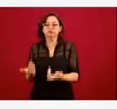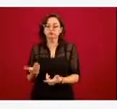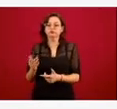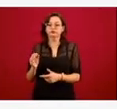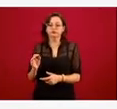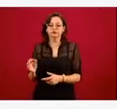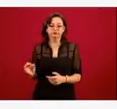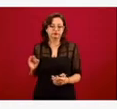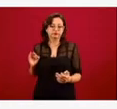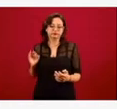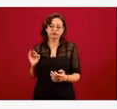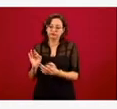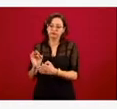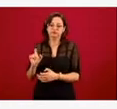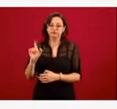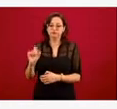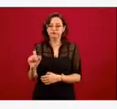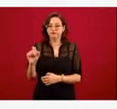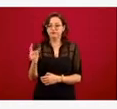positivity rate is,